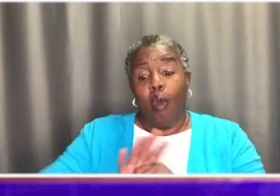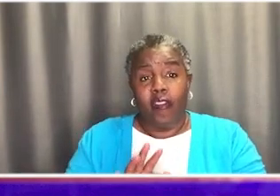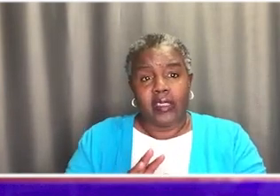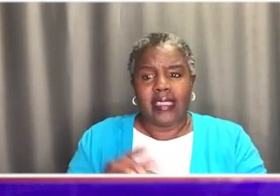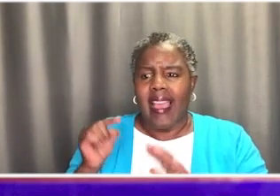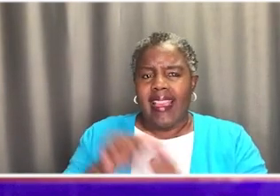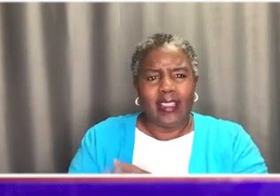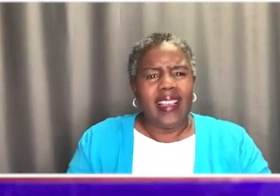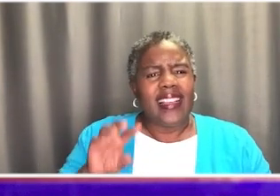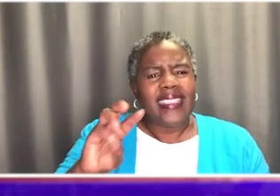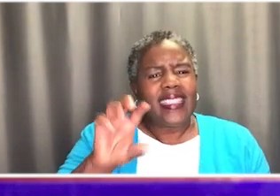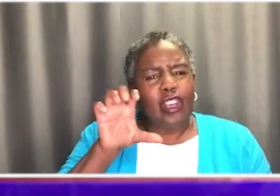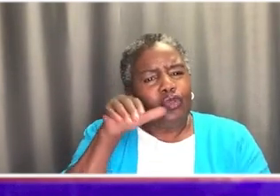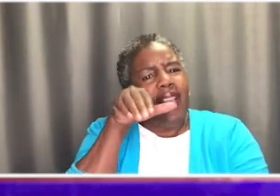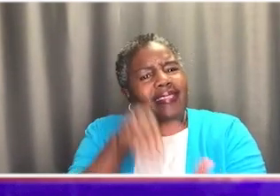600,000